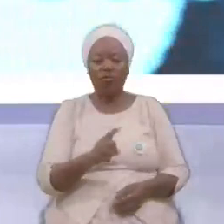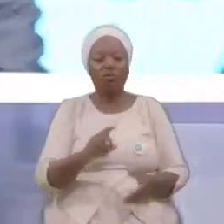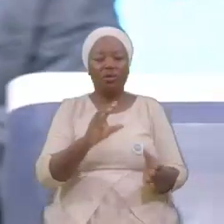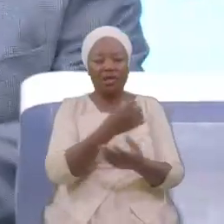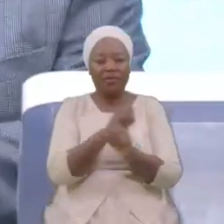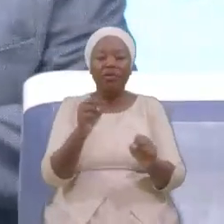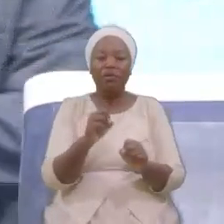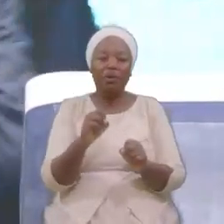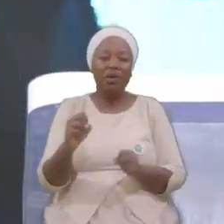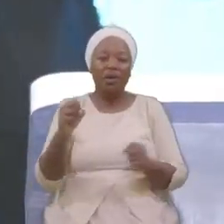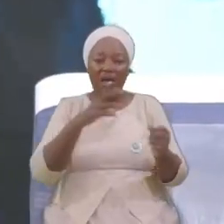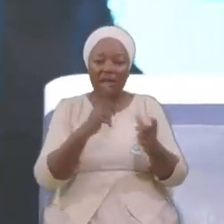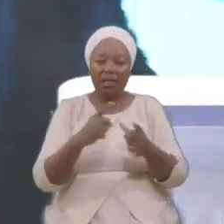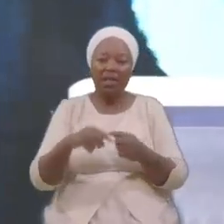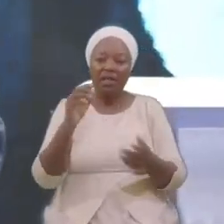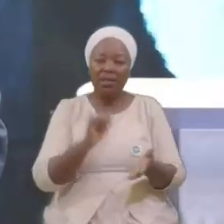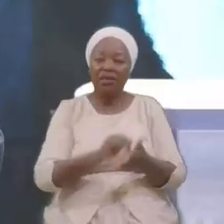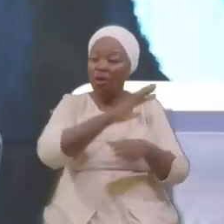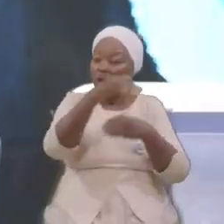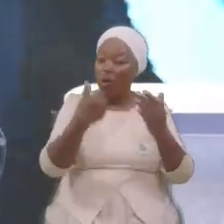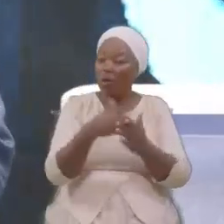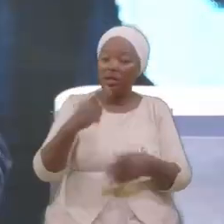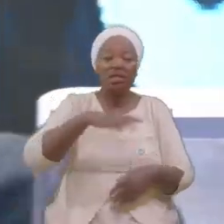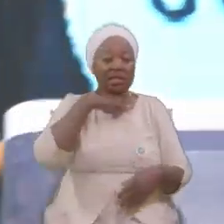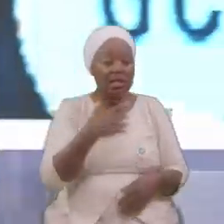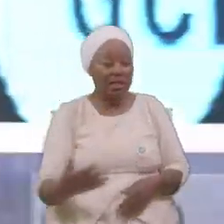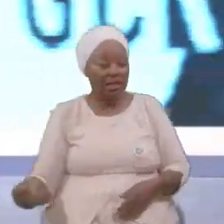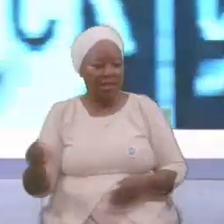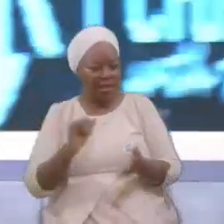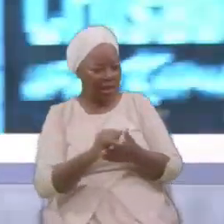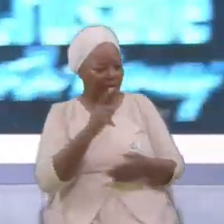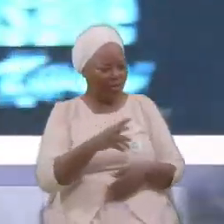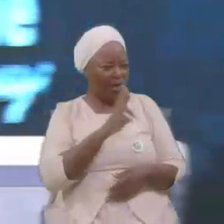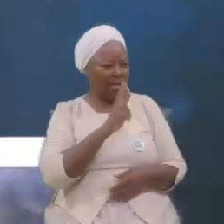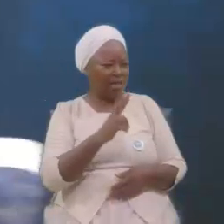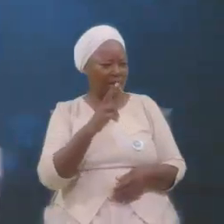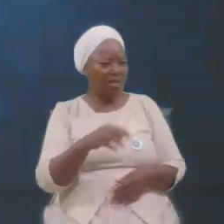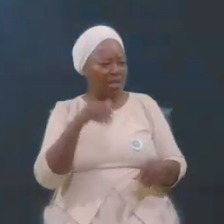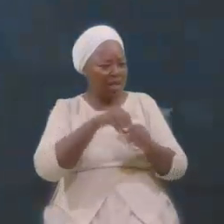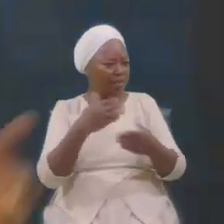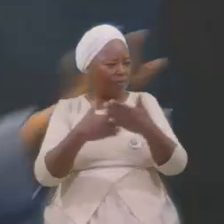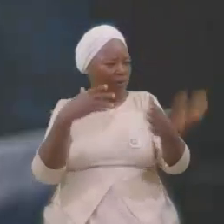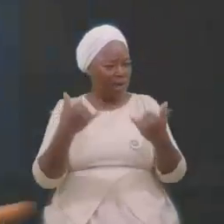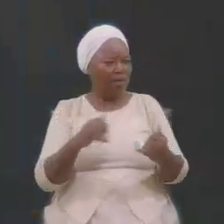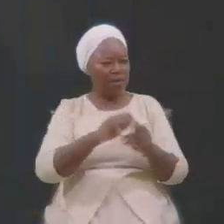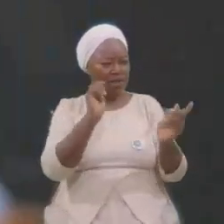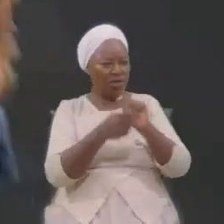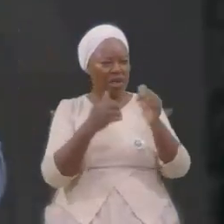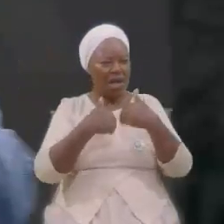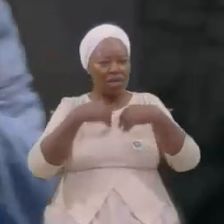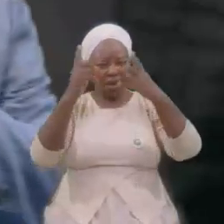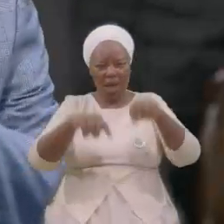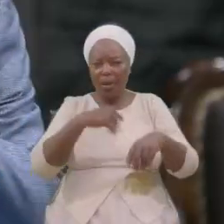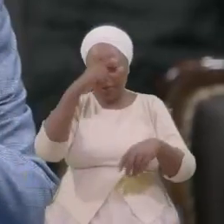That all the bad, filthy things you were doing before, now a change has come. And because a change